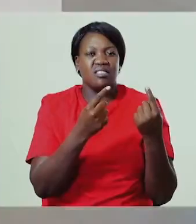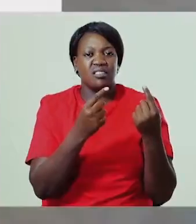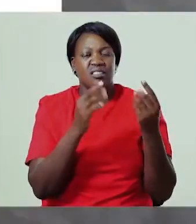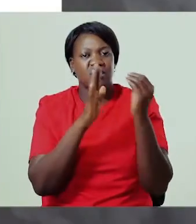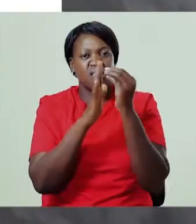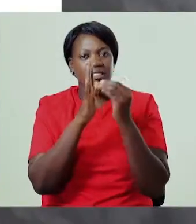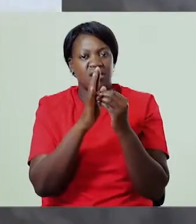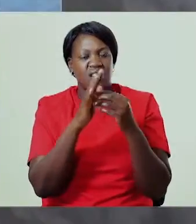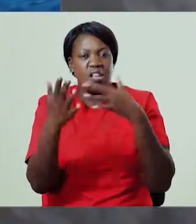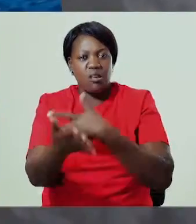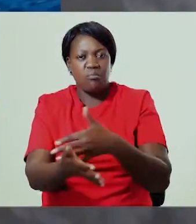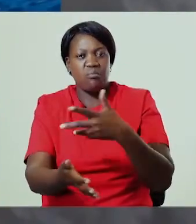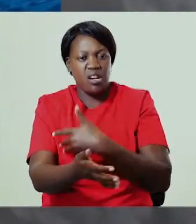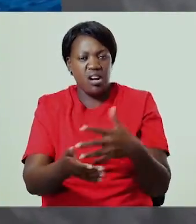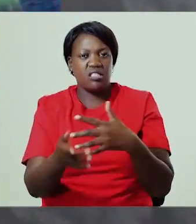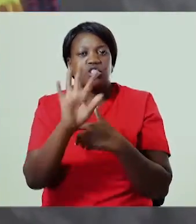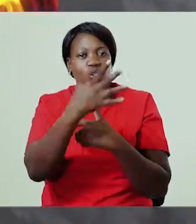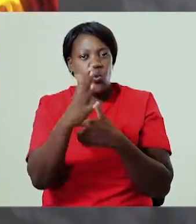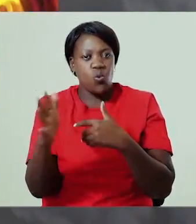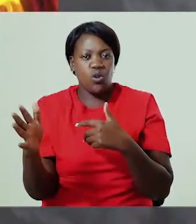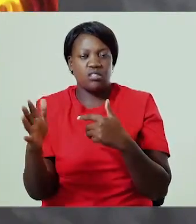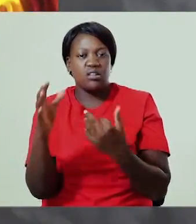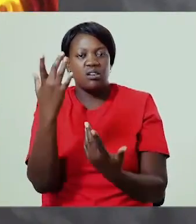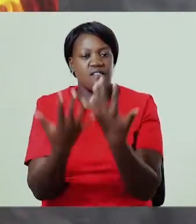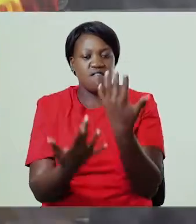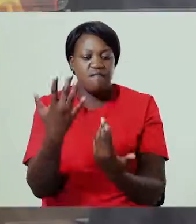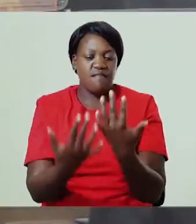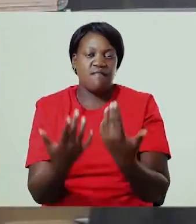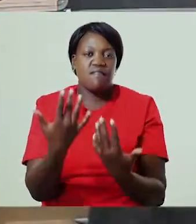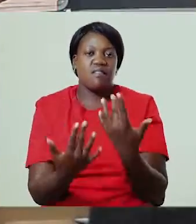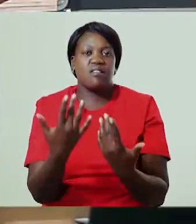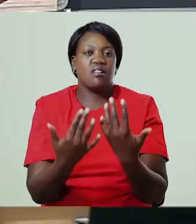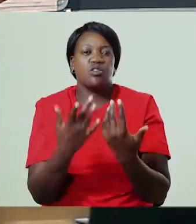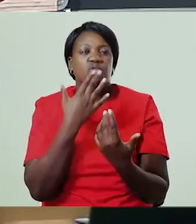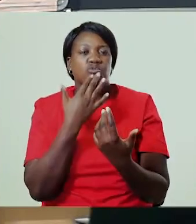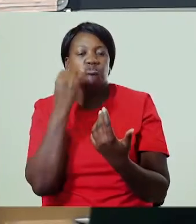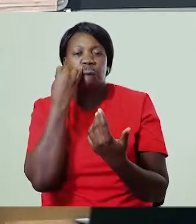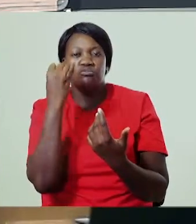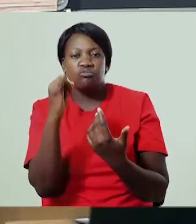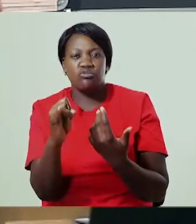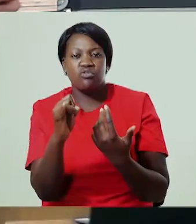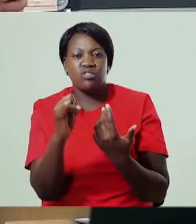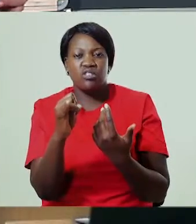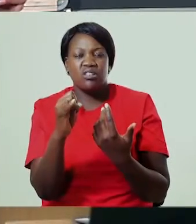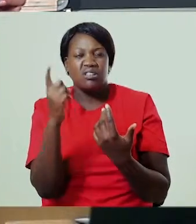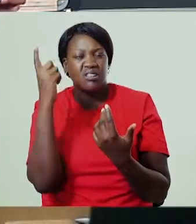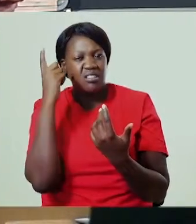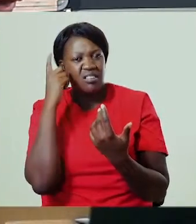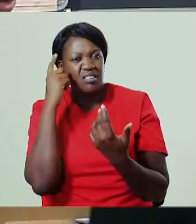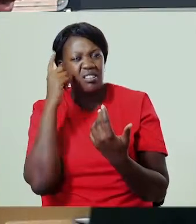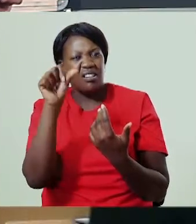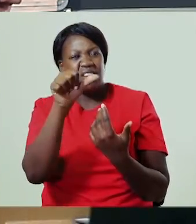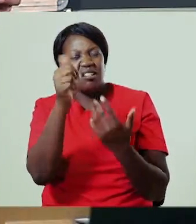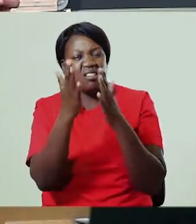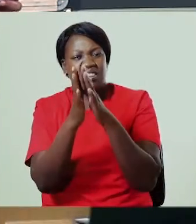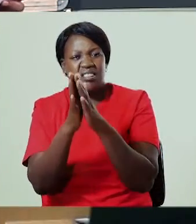include blood, water, or fire. Who can tell me from which point of view The Other